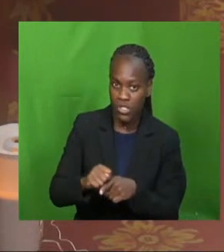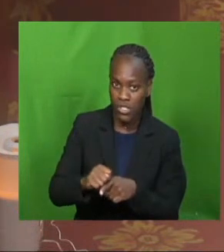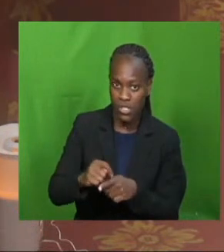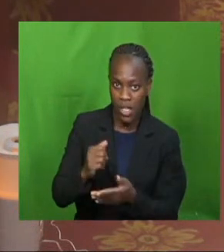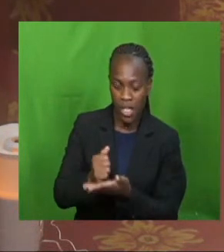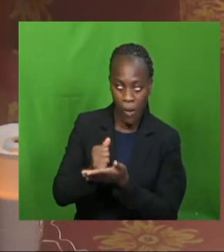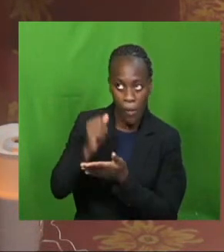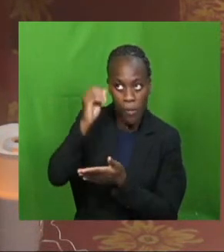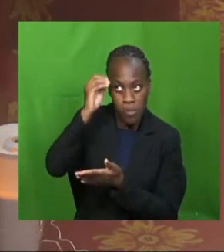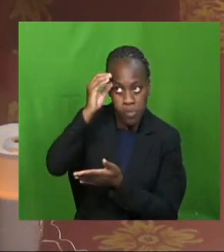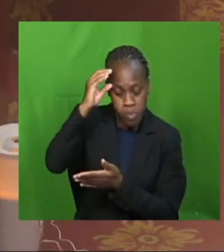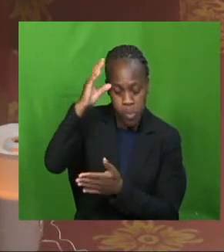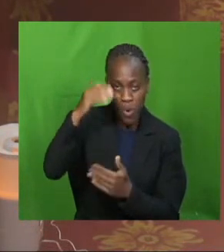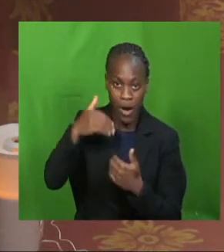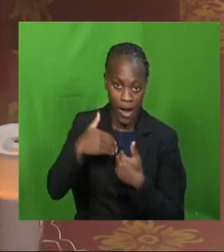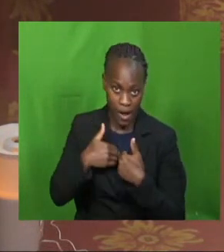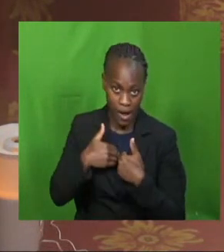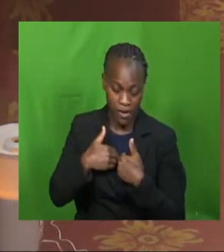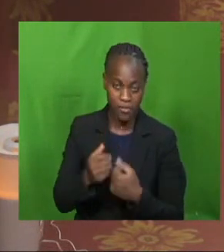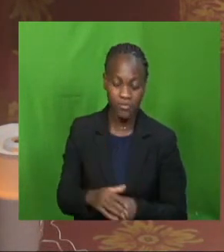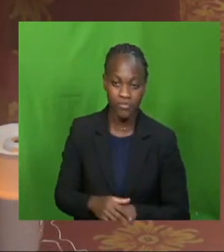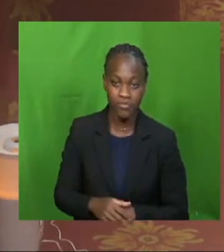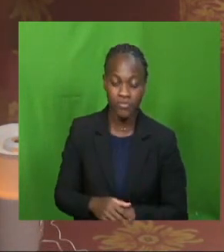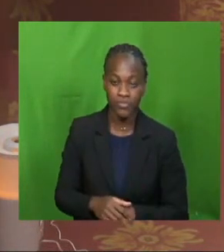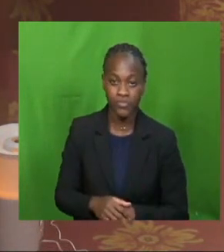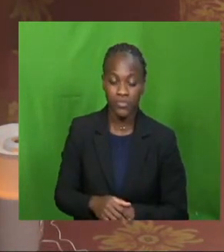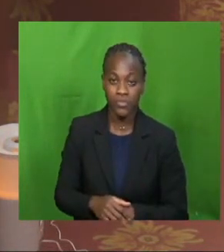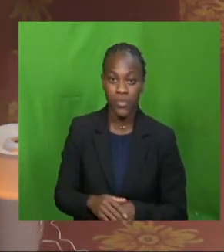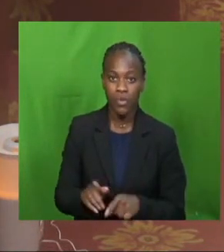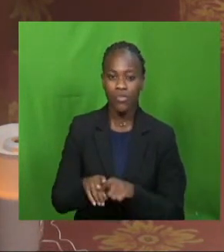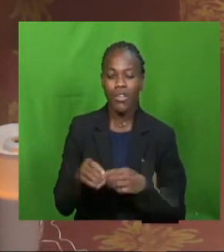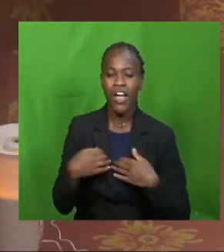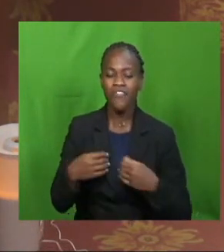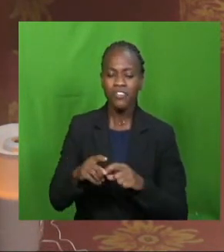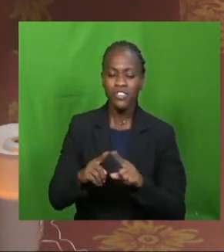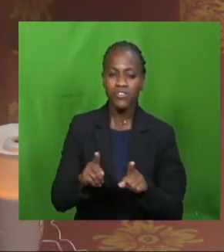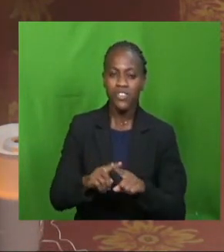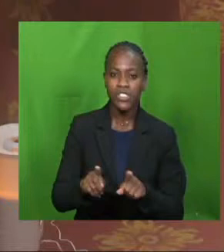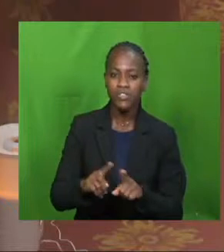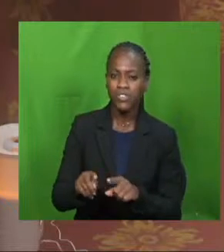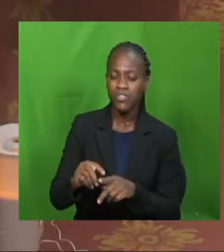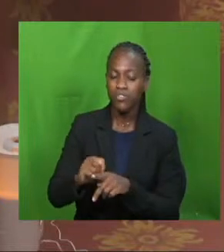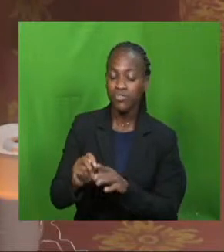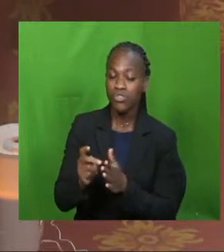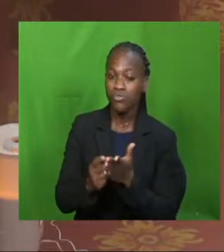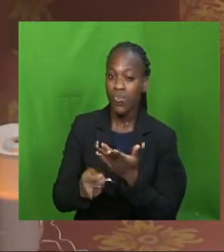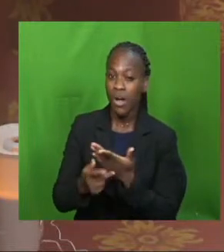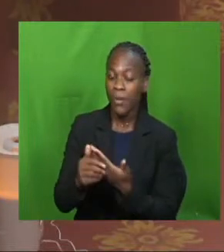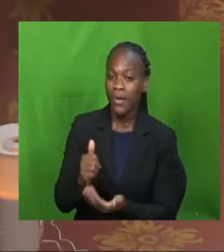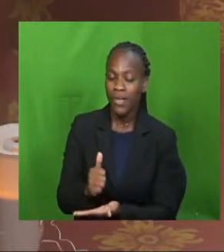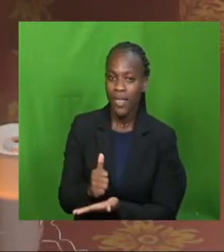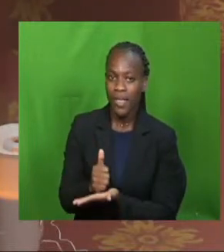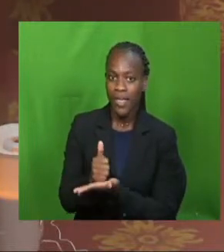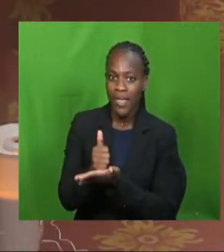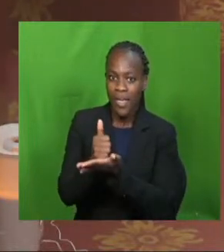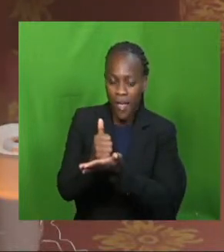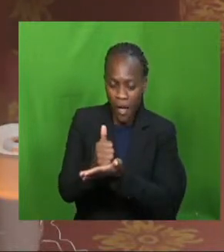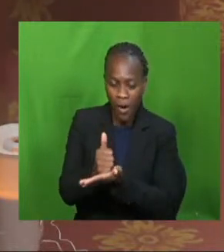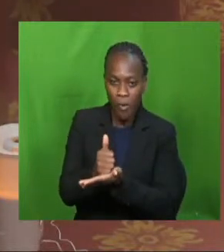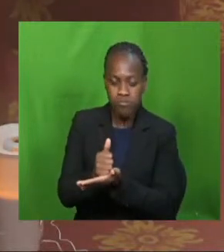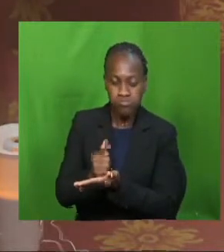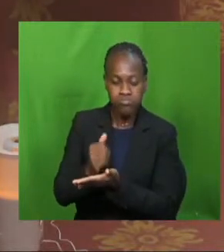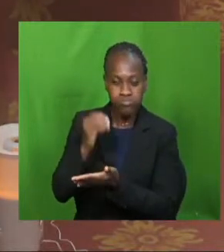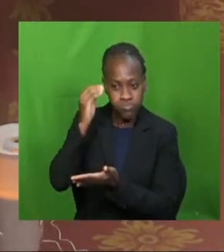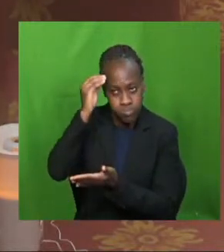The working committee developed its own curriculum and put together various training programs that are aimed at helping to bridge the skills gap identified